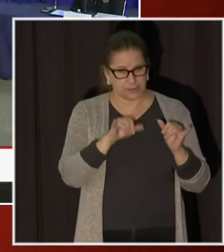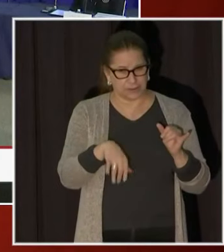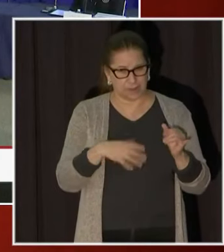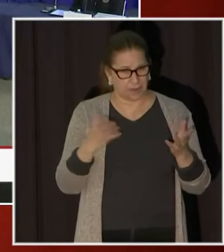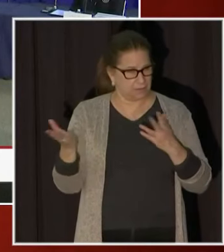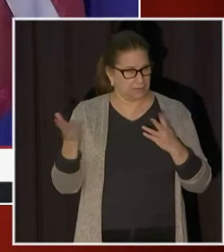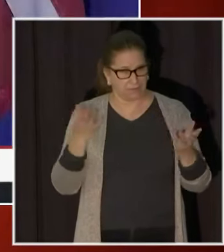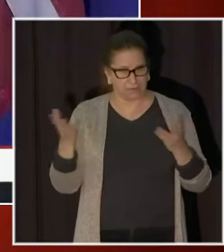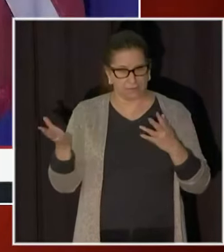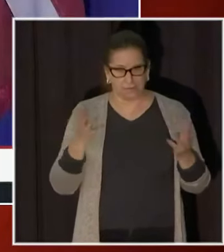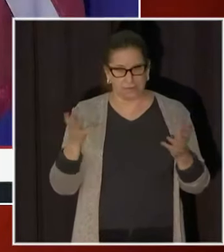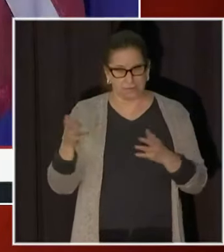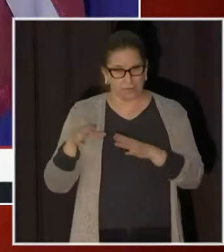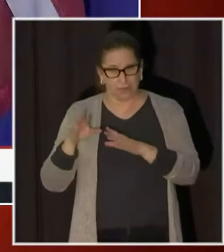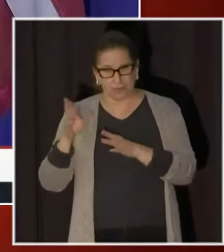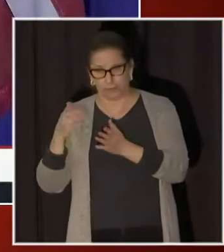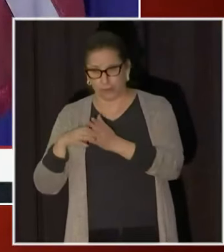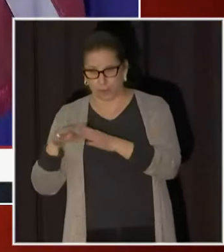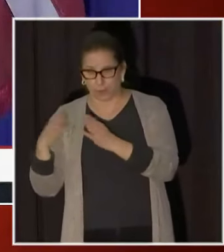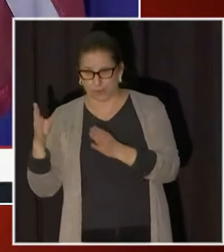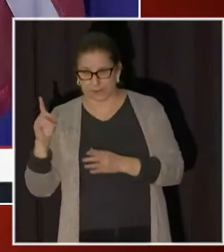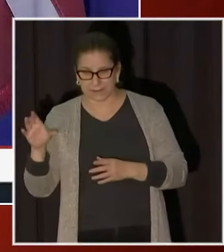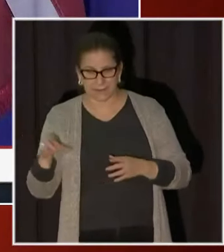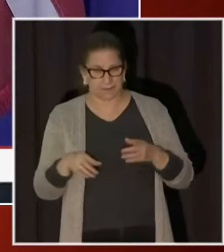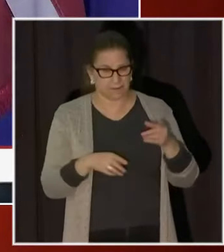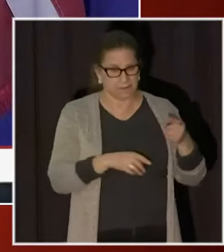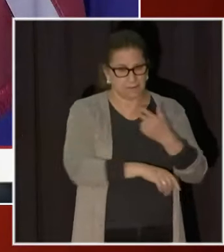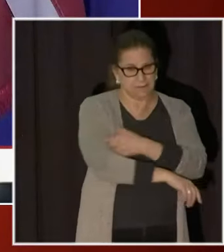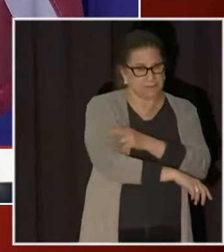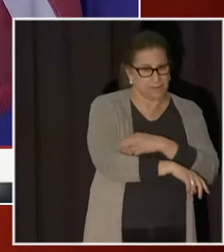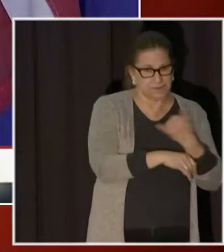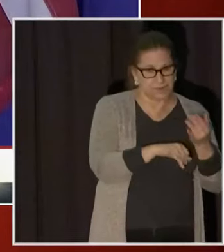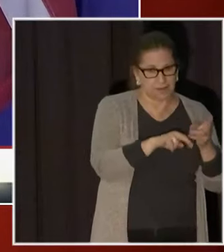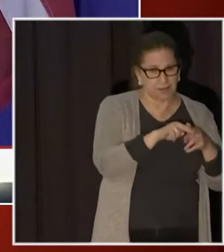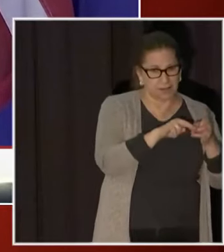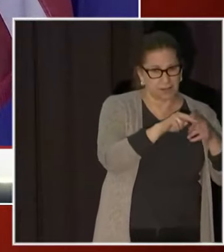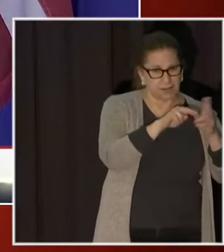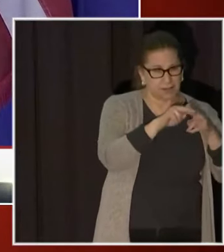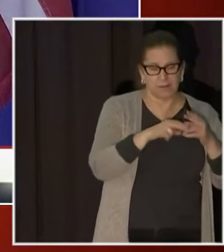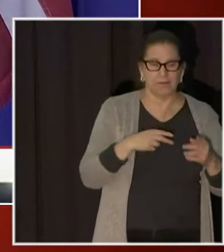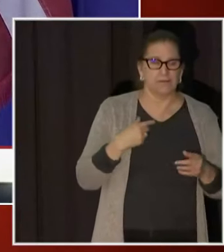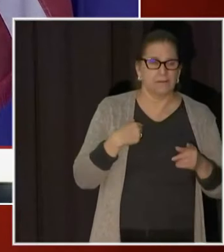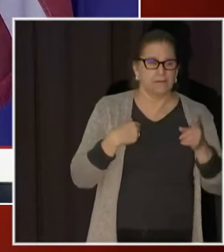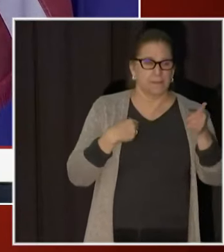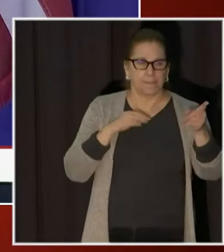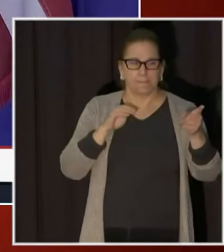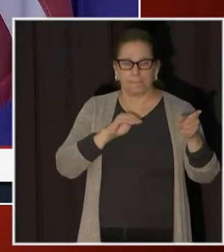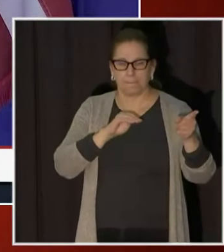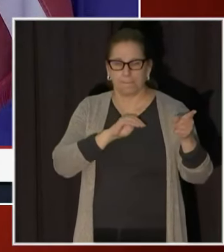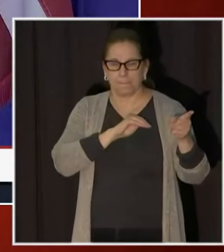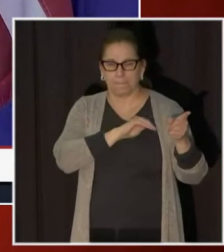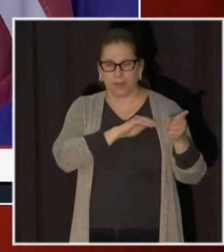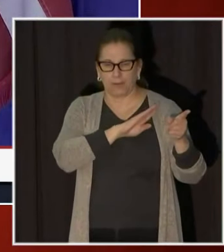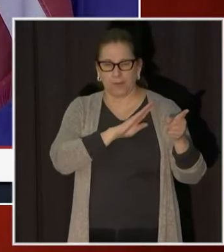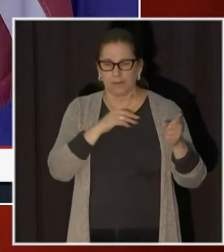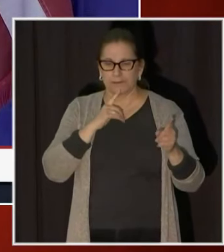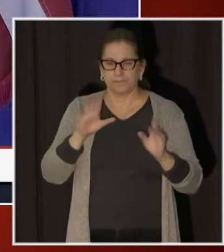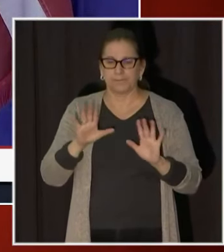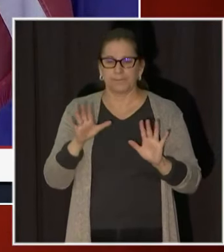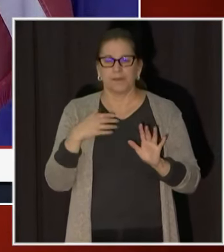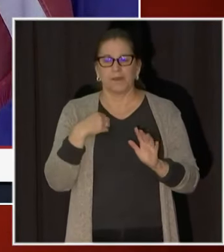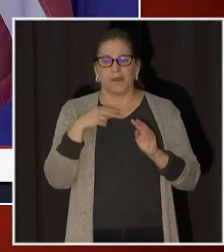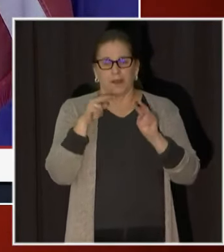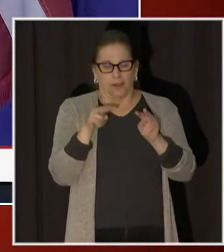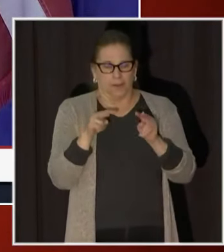people should be careful to jump to conclusions, but look at what the metrics are and